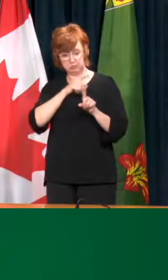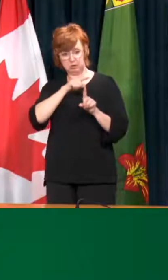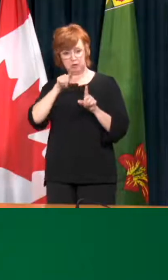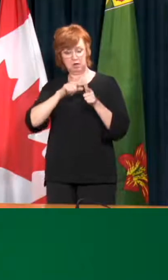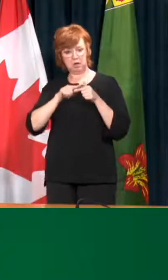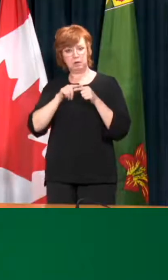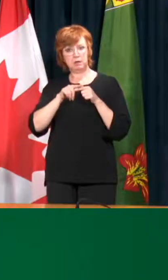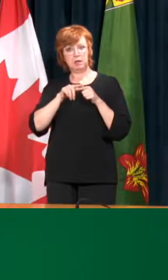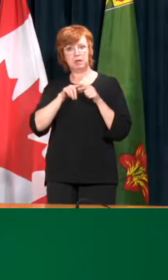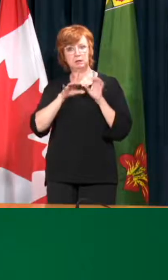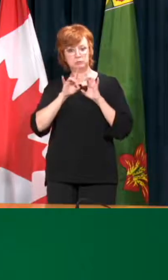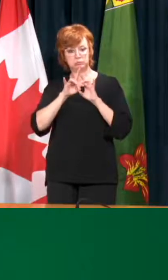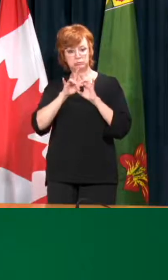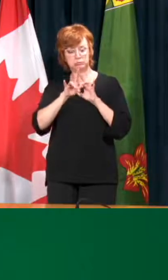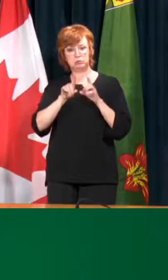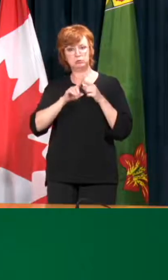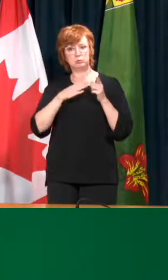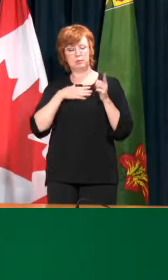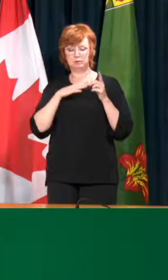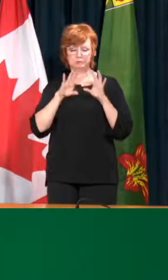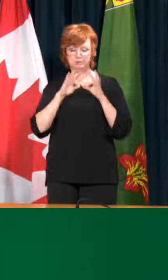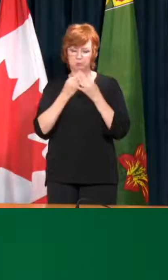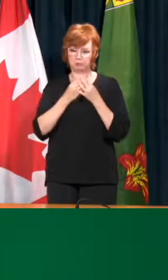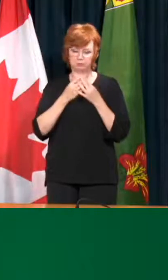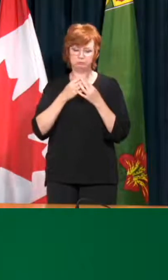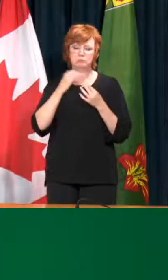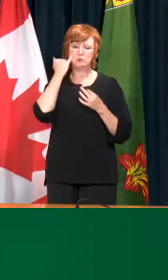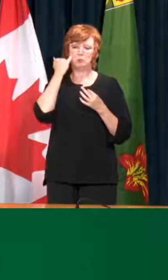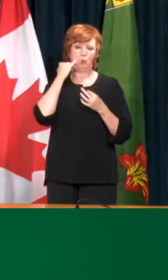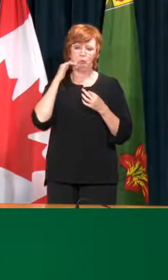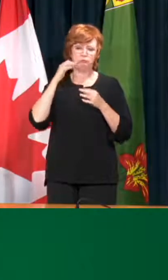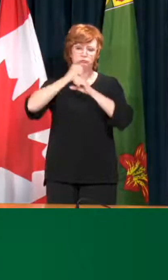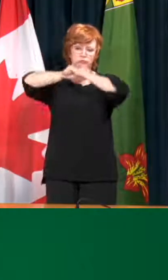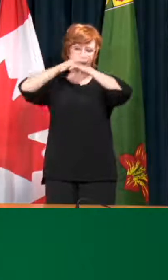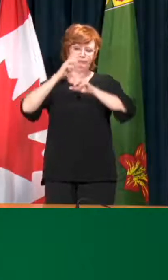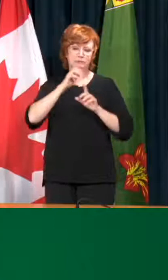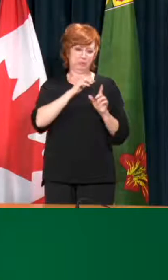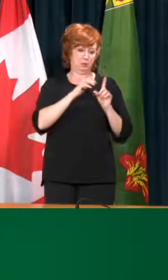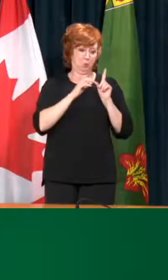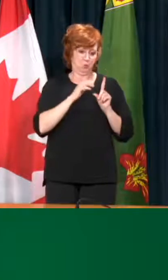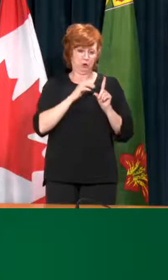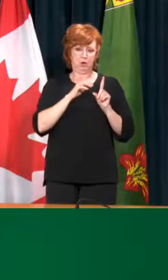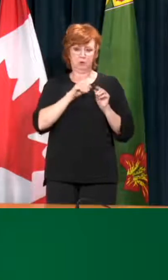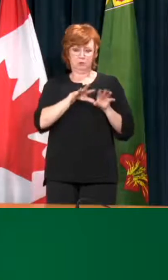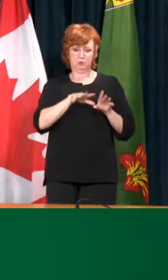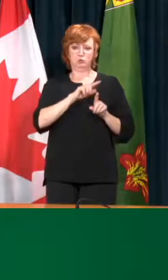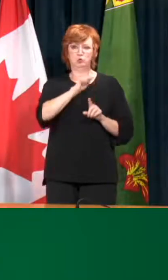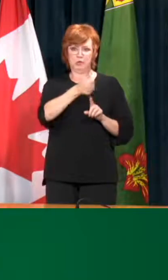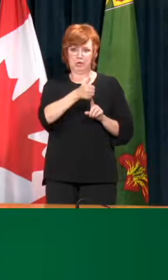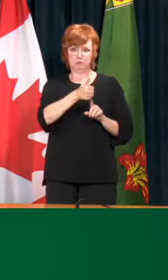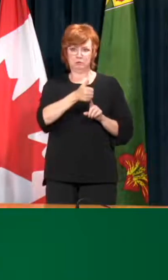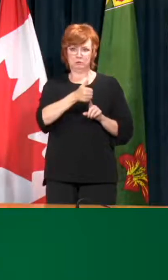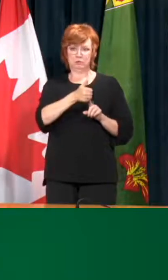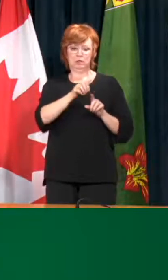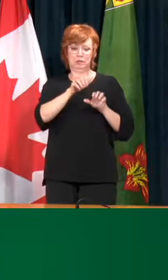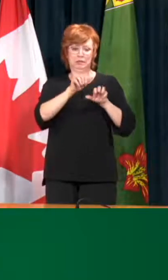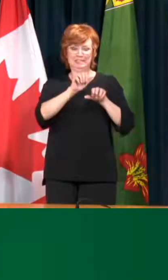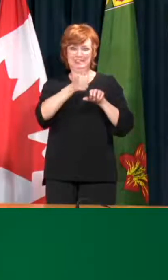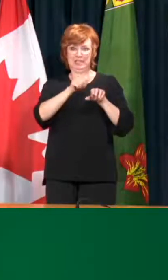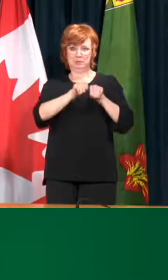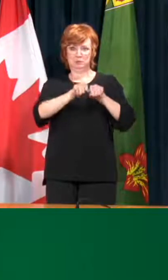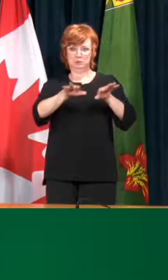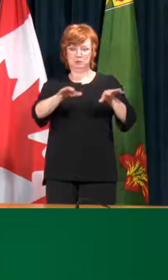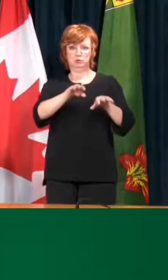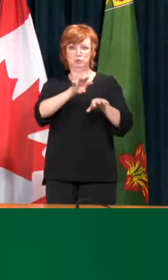household or otherwise, and 3 of them developed COVID. You have 4 cases. They're all explained. So obviously it's 4 cases, but they're